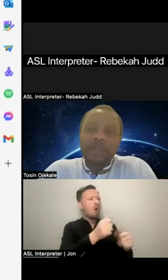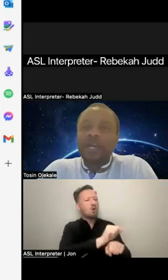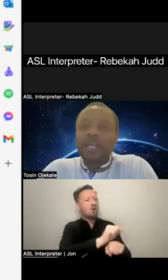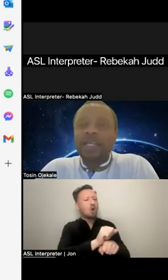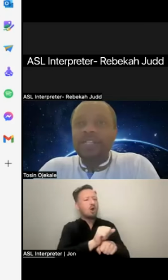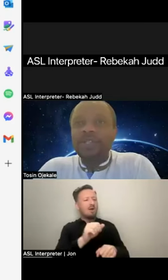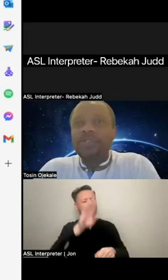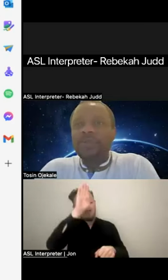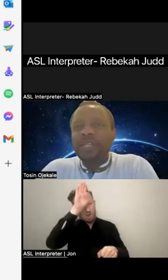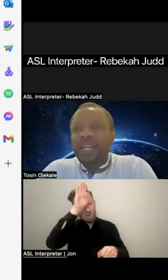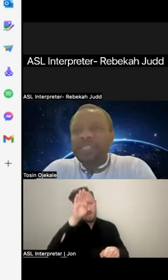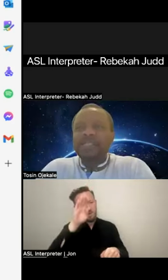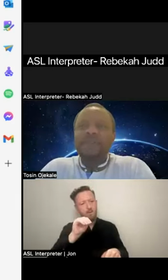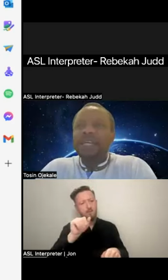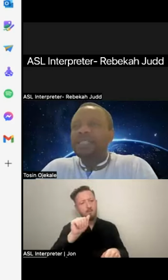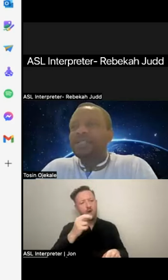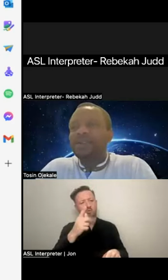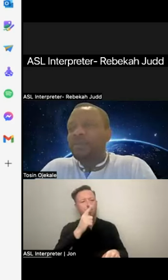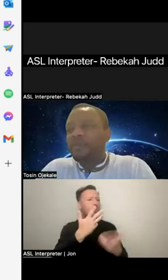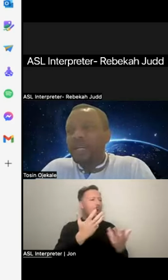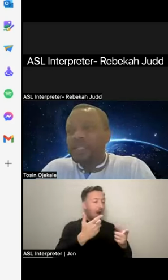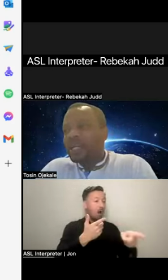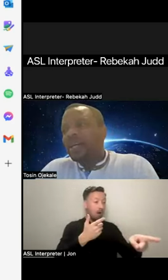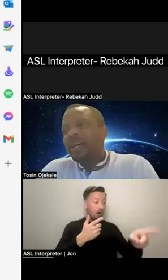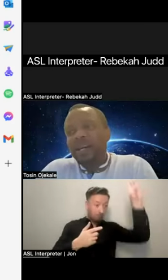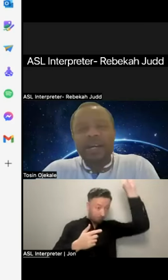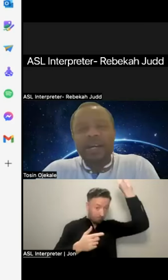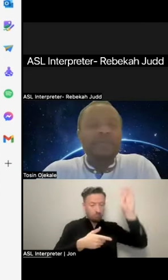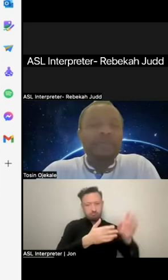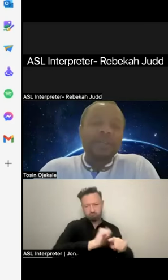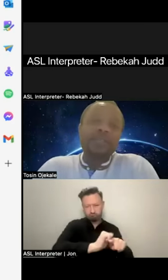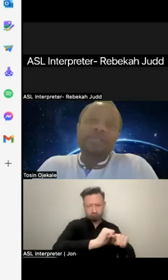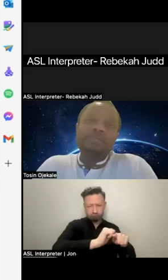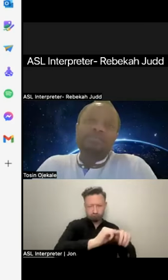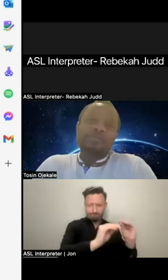for the organization. So they get certified in some different